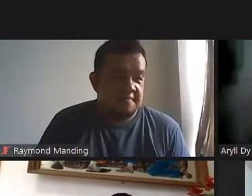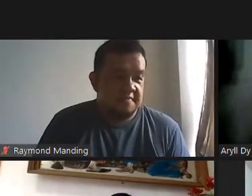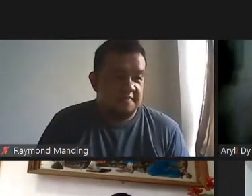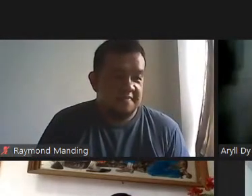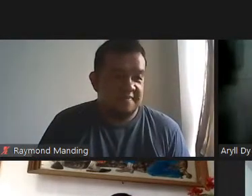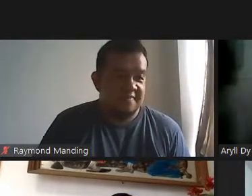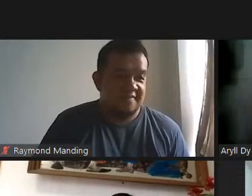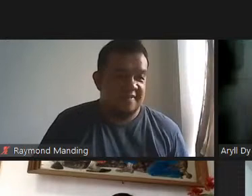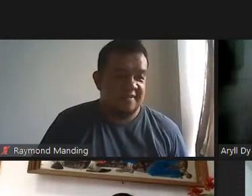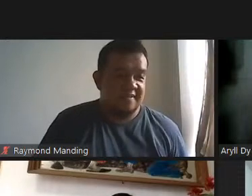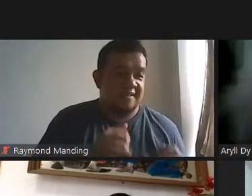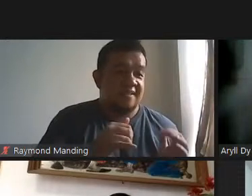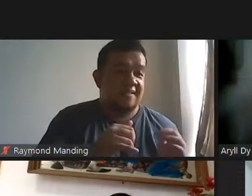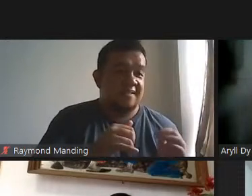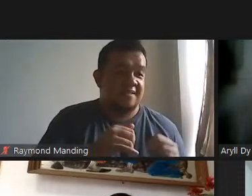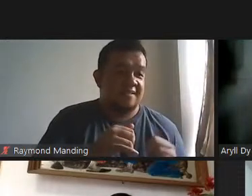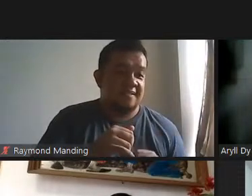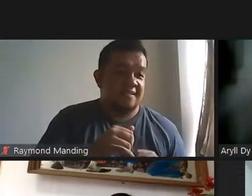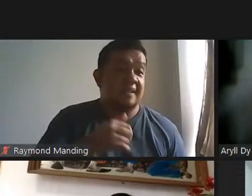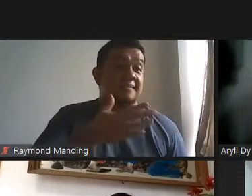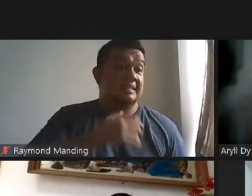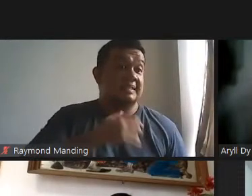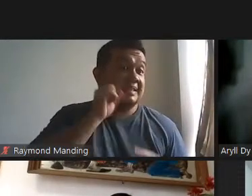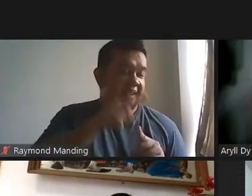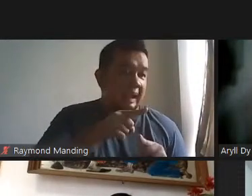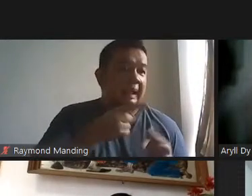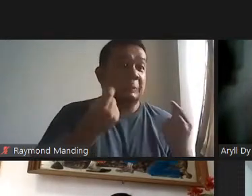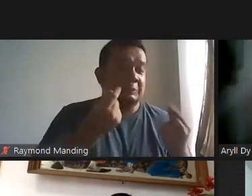them to learn basic sign language.